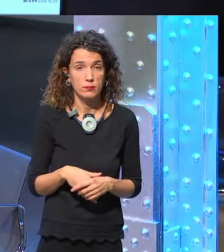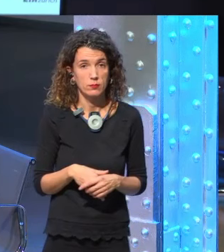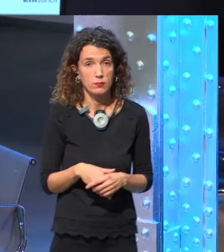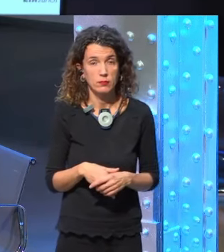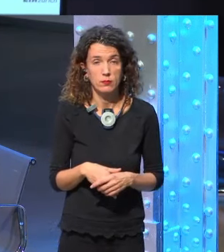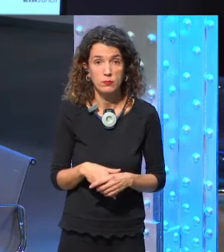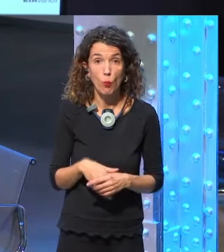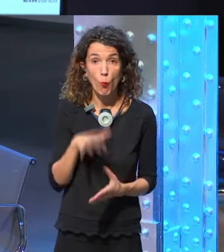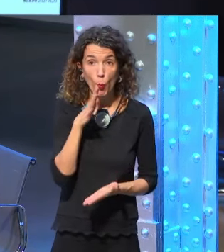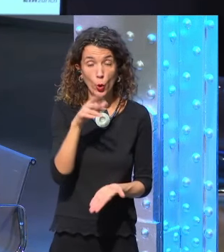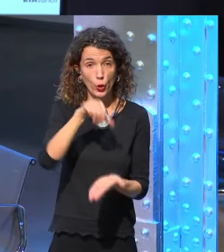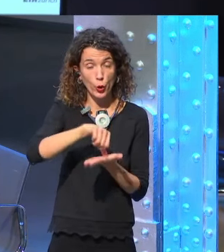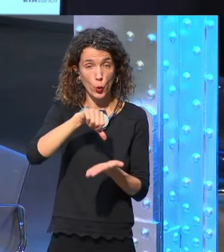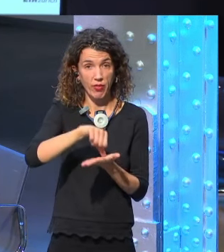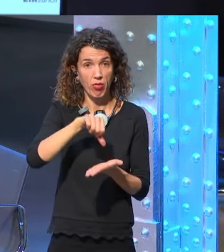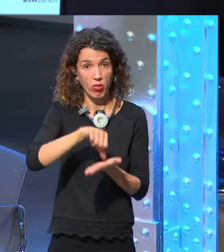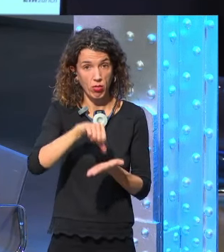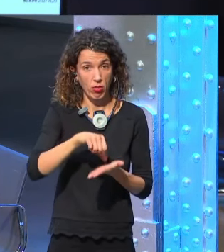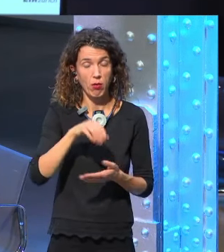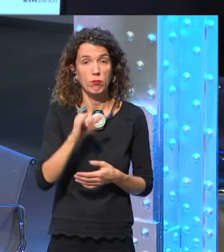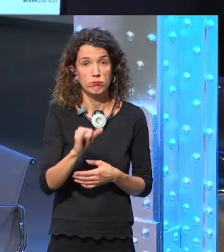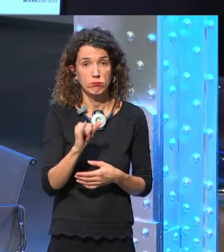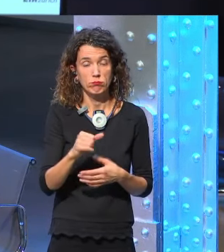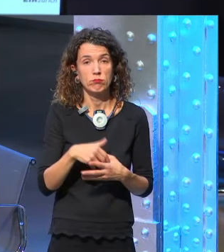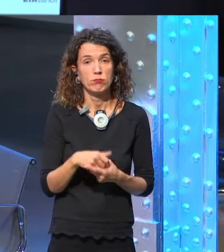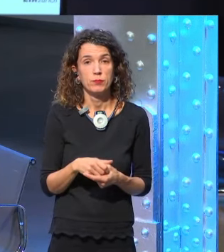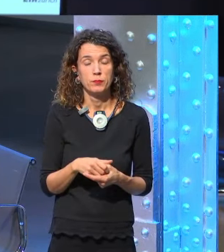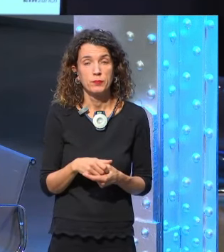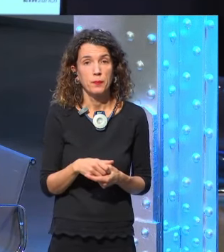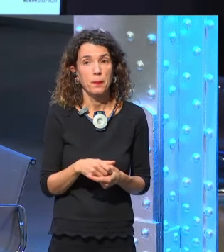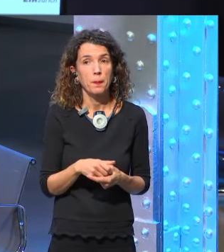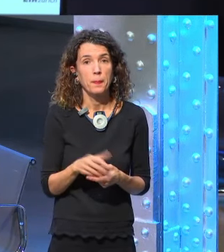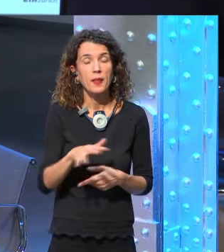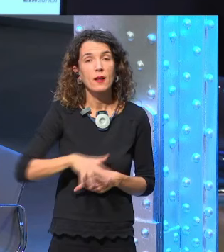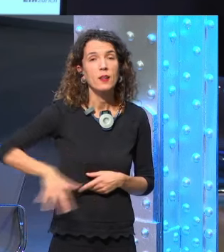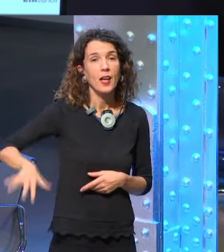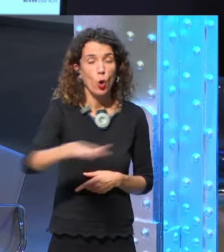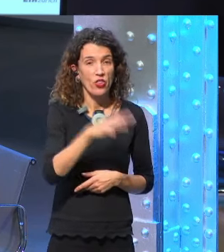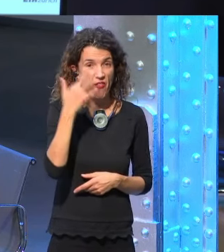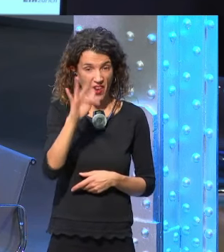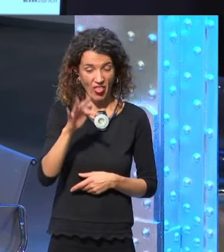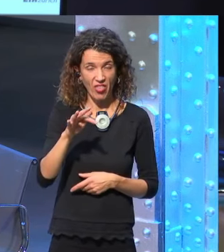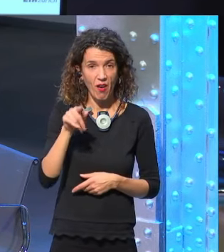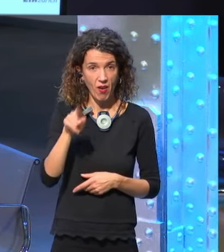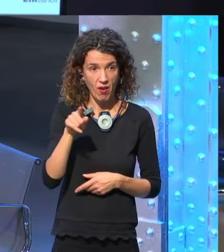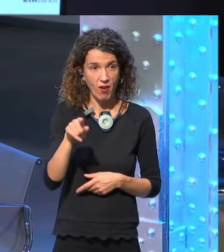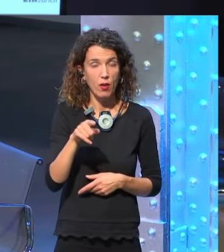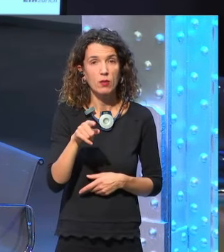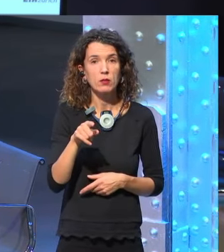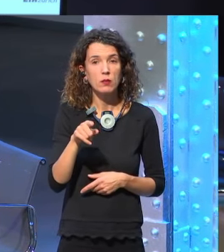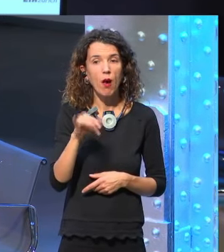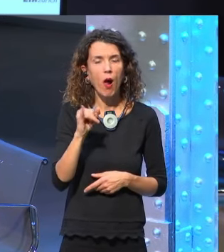because the city is located in Meuse. That's a region in France where you have the lowest population